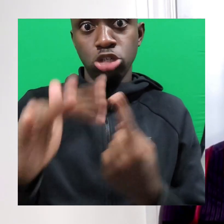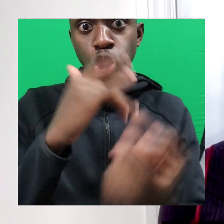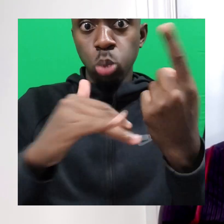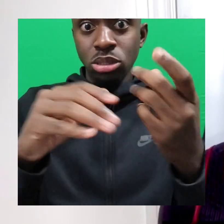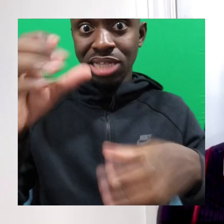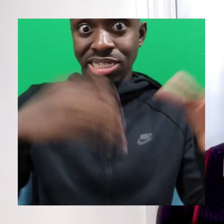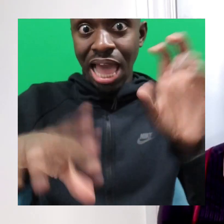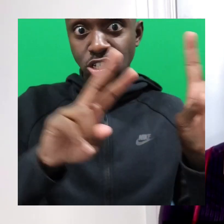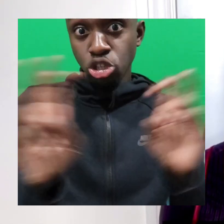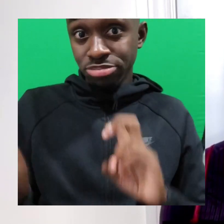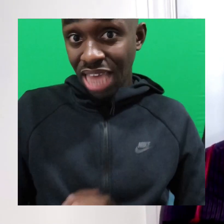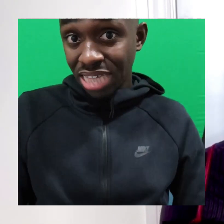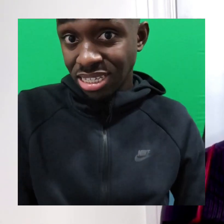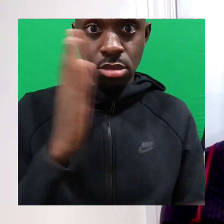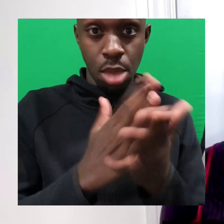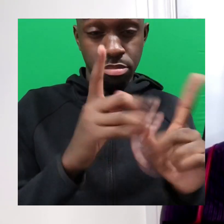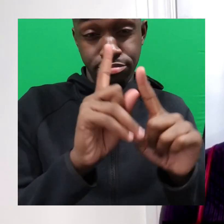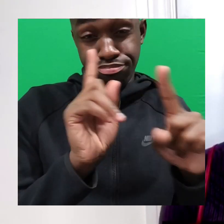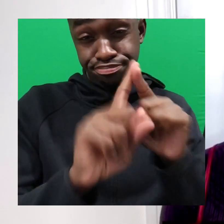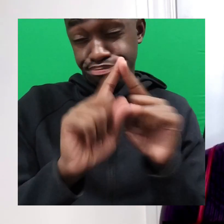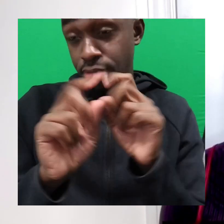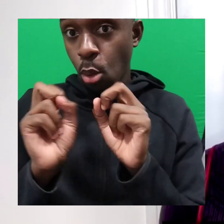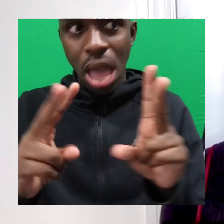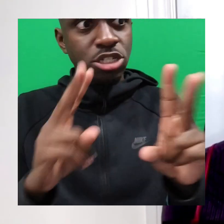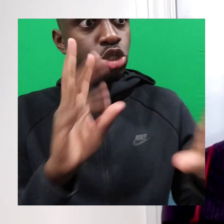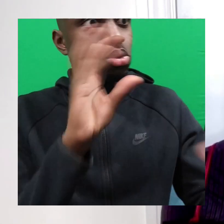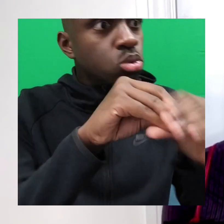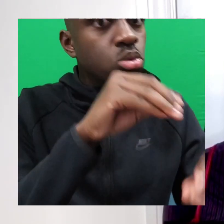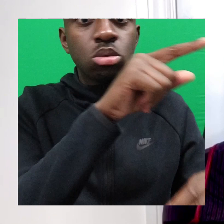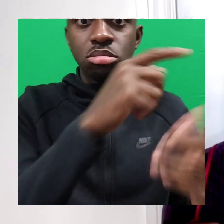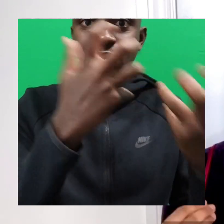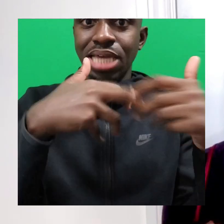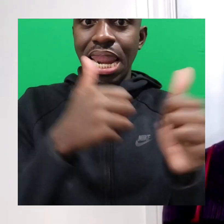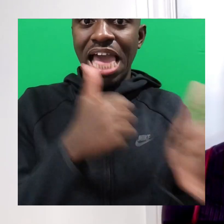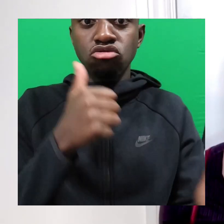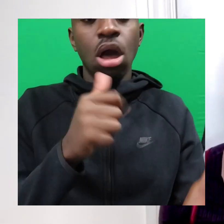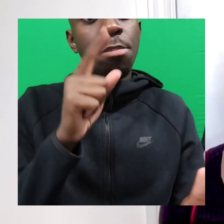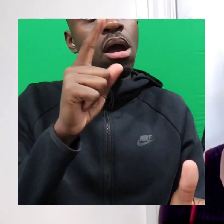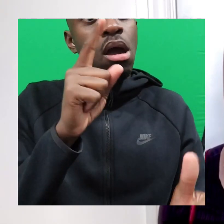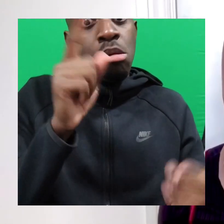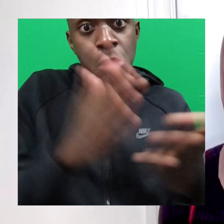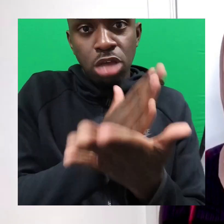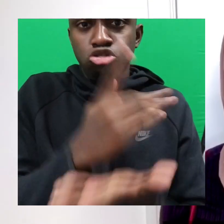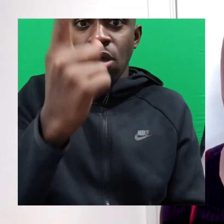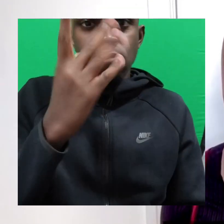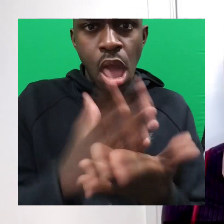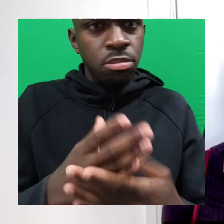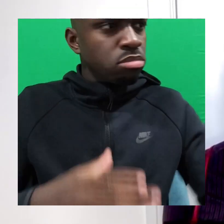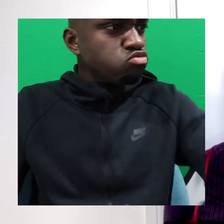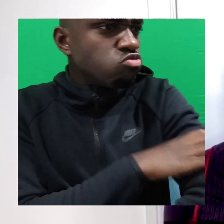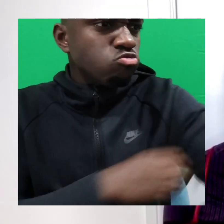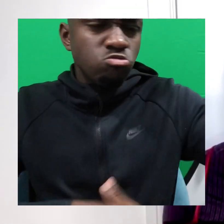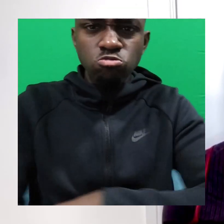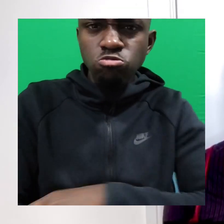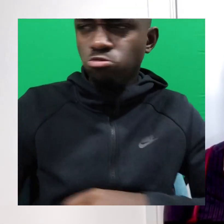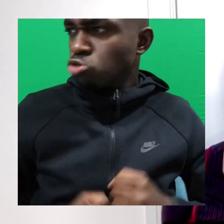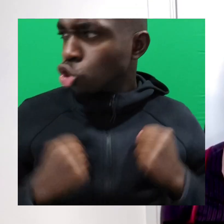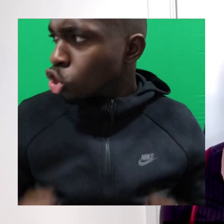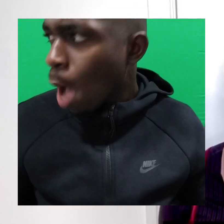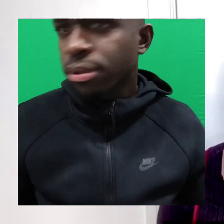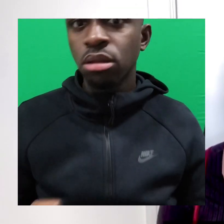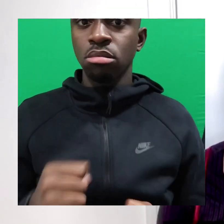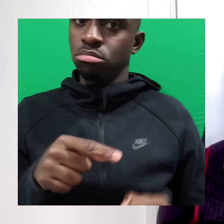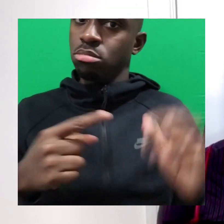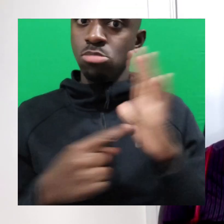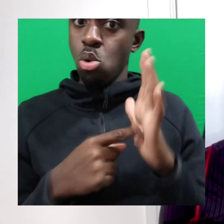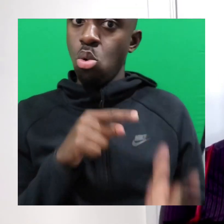you're willing to learn and you're willing to put yourself out there and you network with people, then you should be